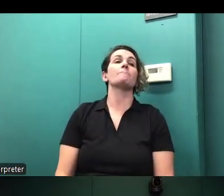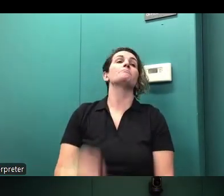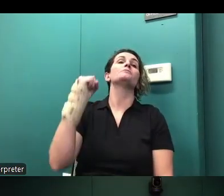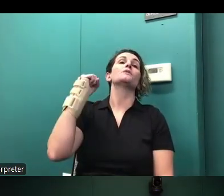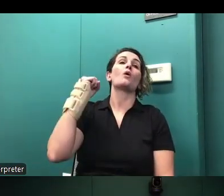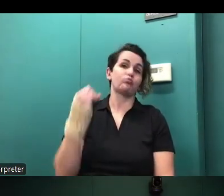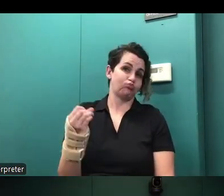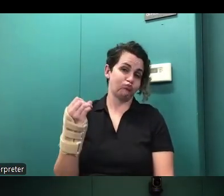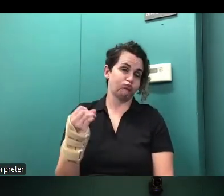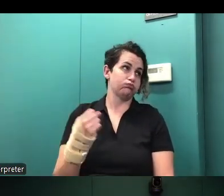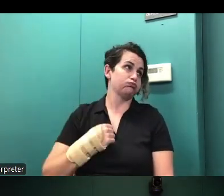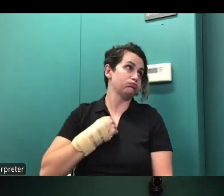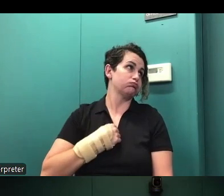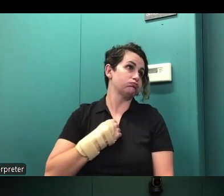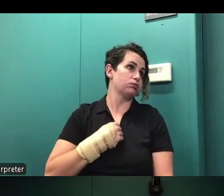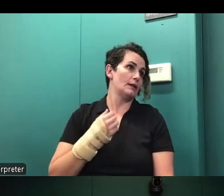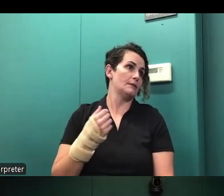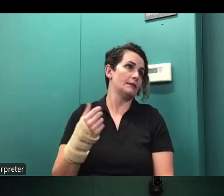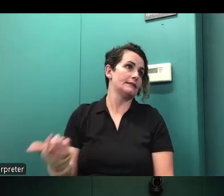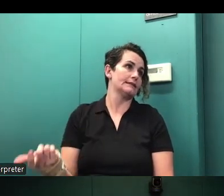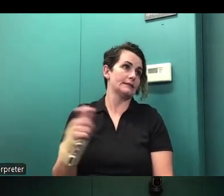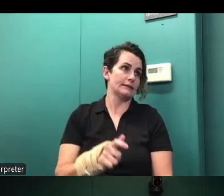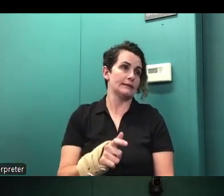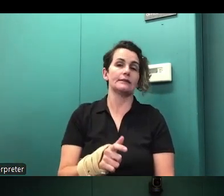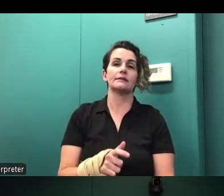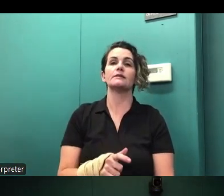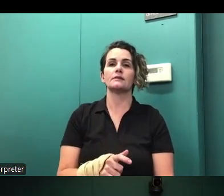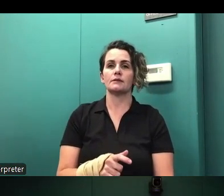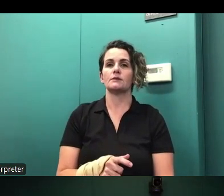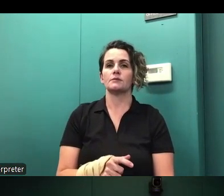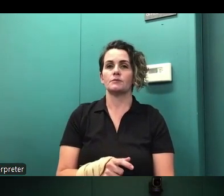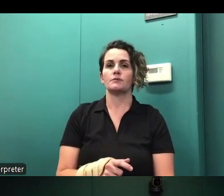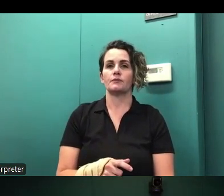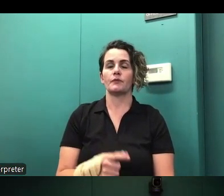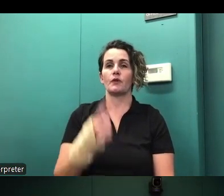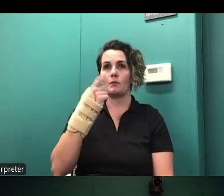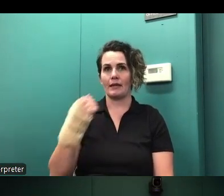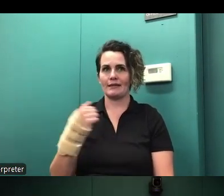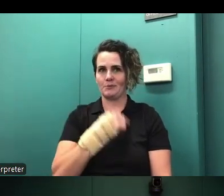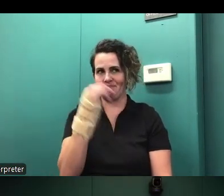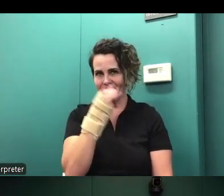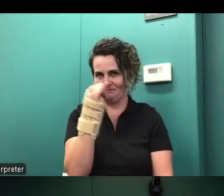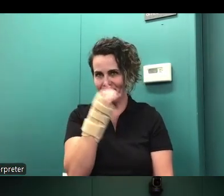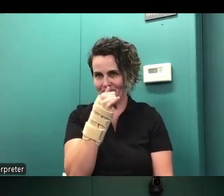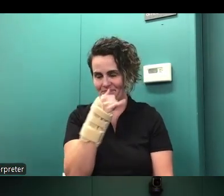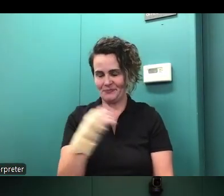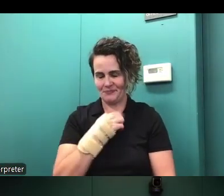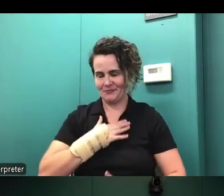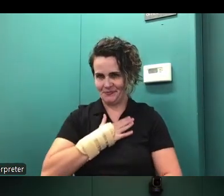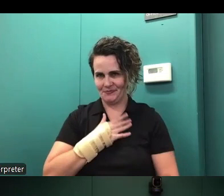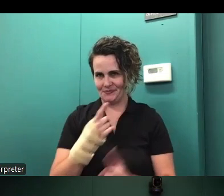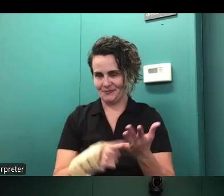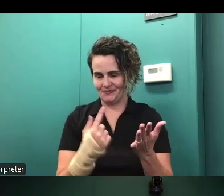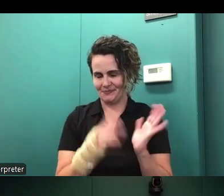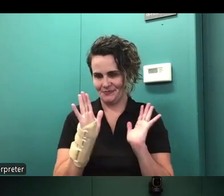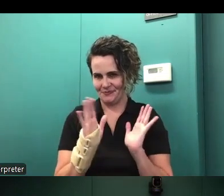so this is, sorry, Jenny, will you switch screens again? Yes. Sorry. So because we were silly, right? Because it's what we like to do